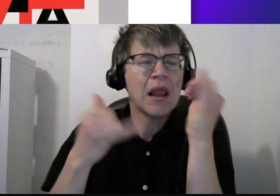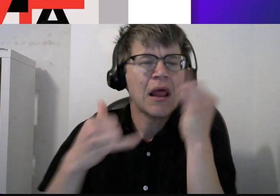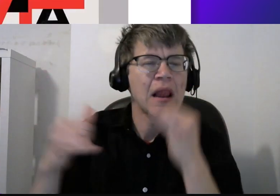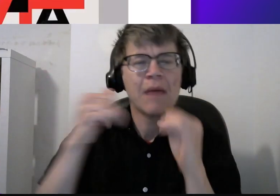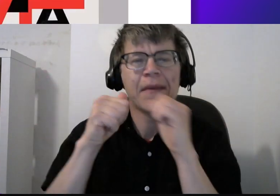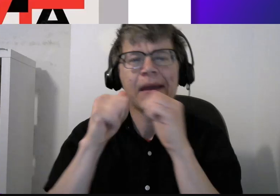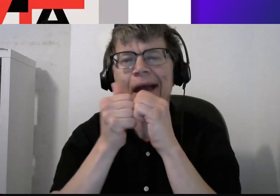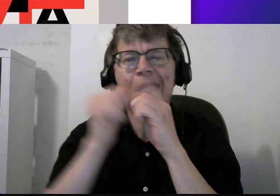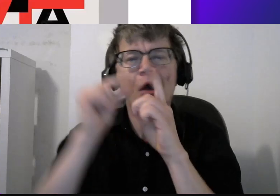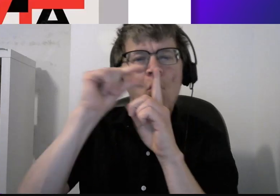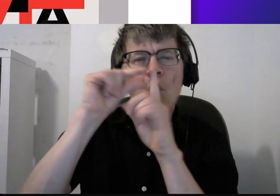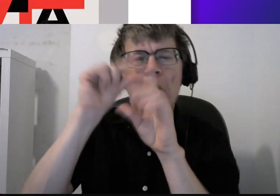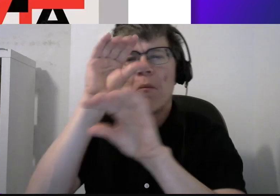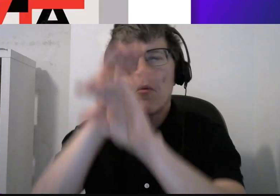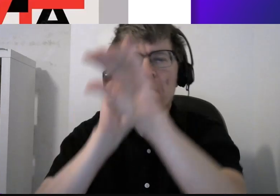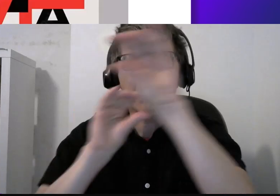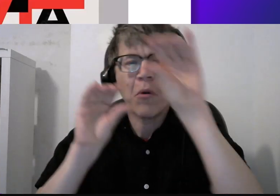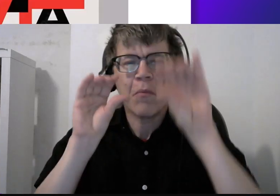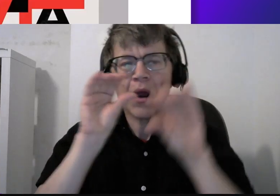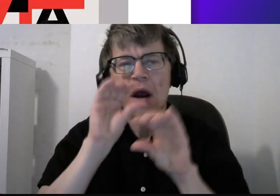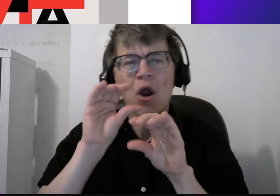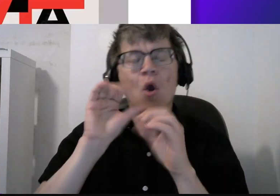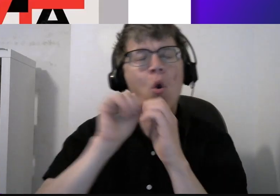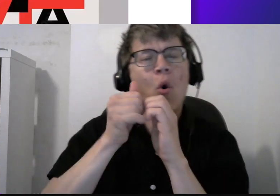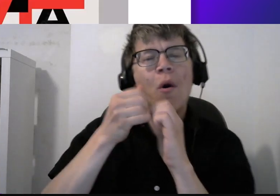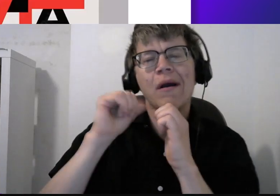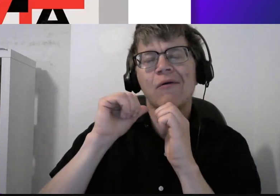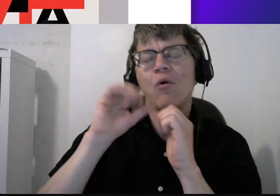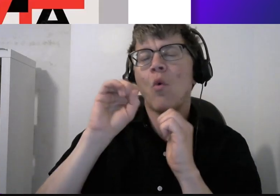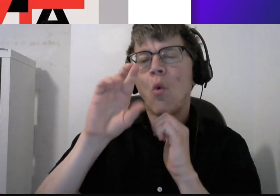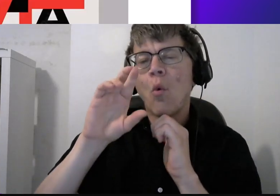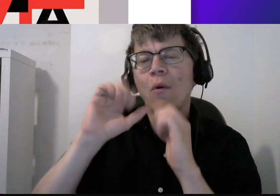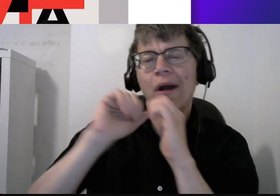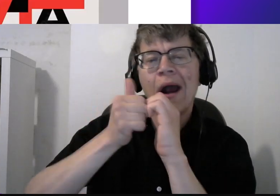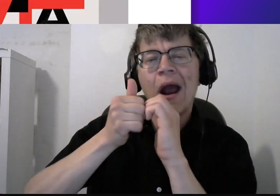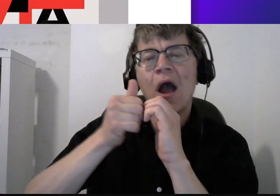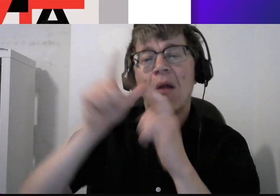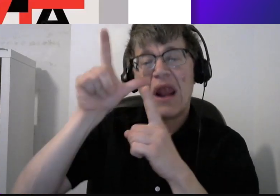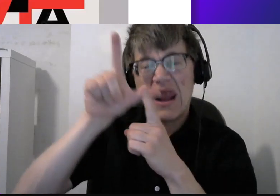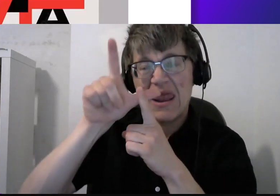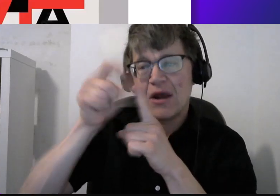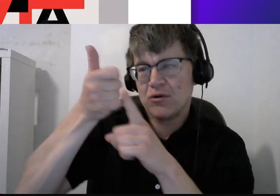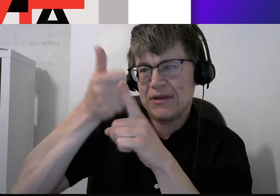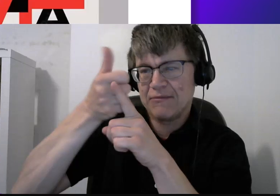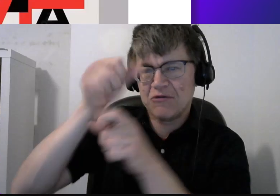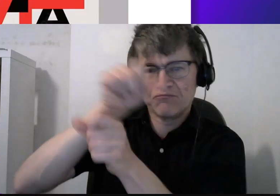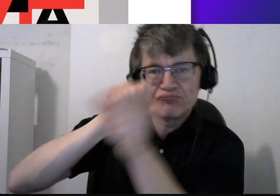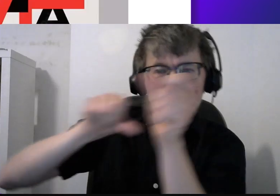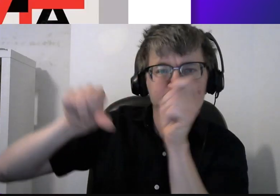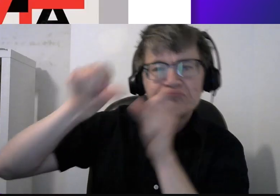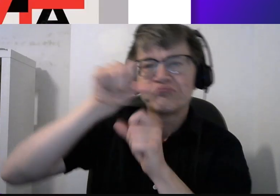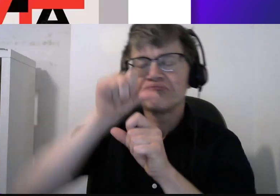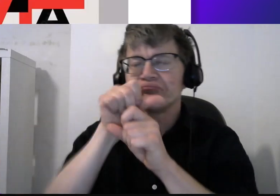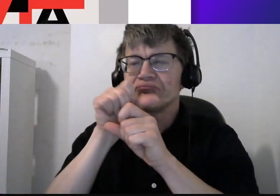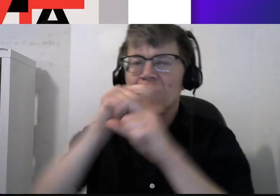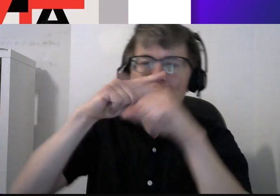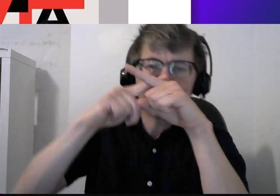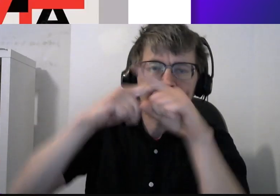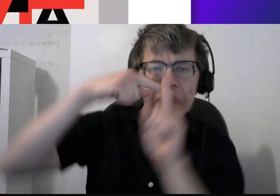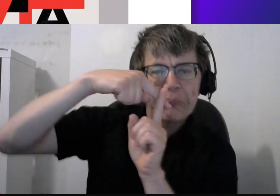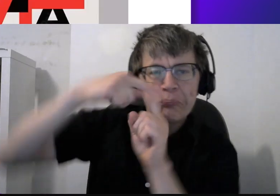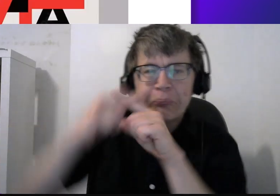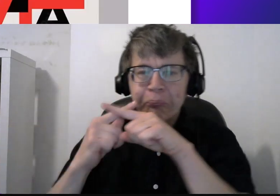one, or how the actual letter forms are intersecting with this one. And both of these are